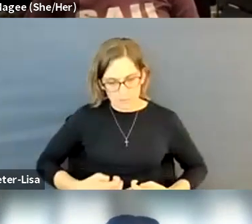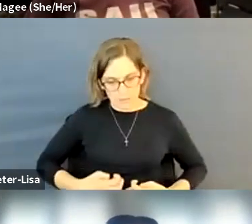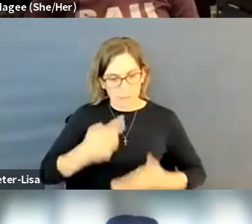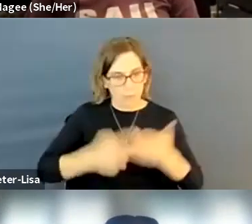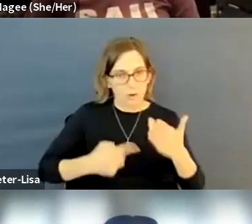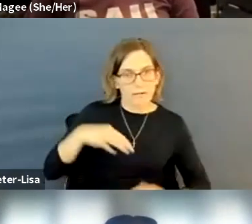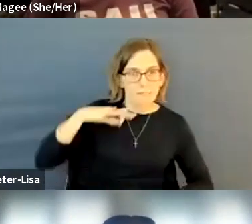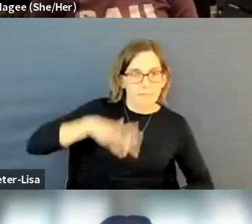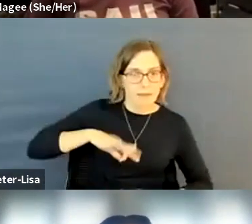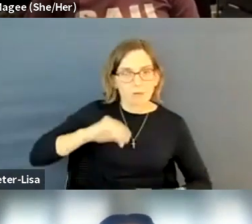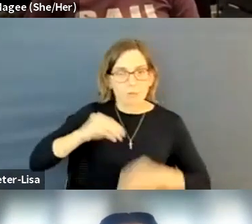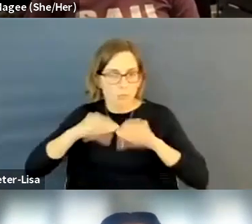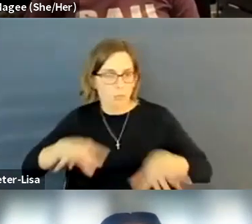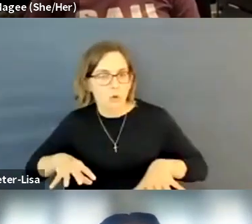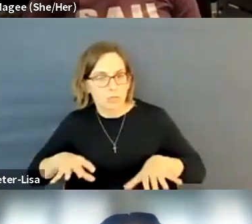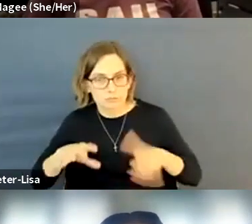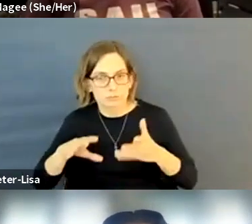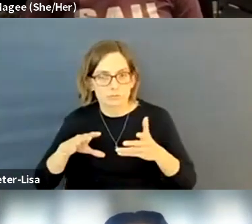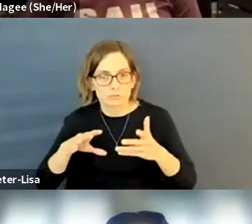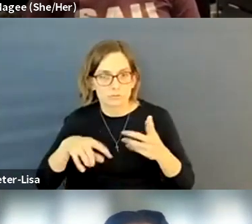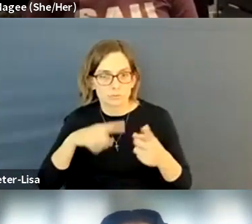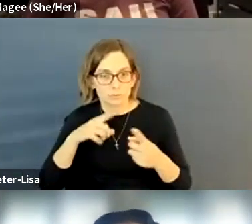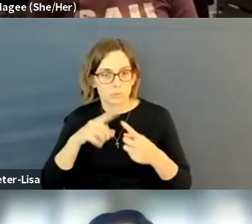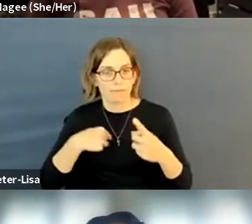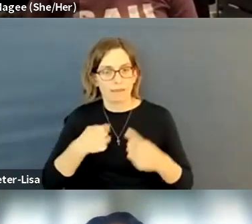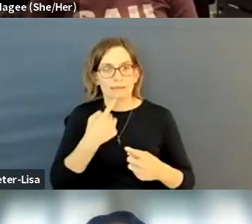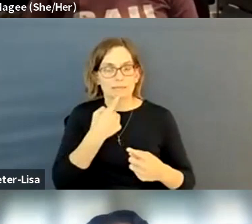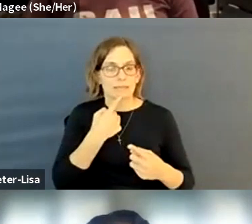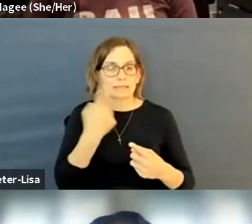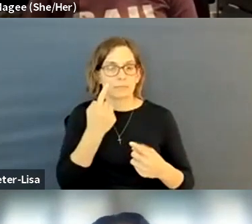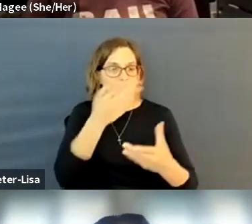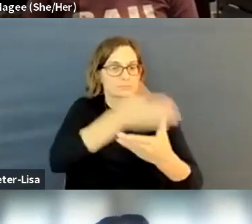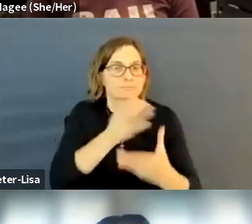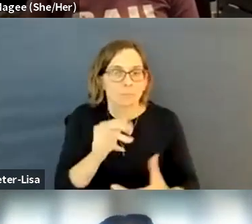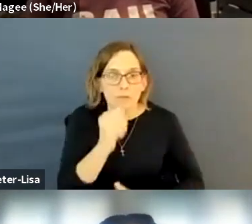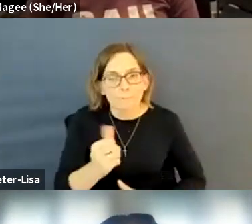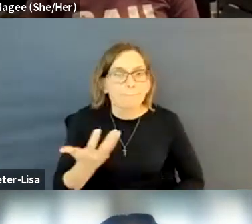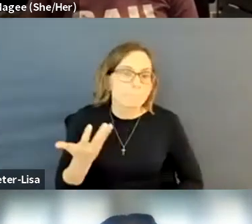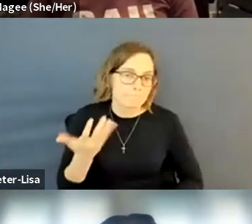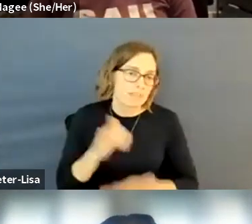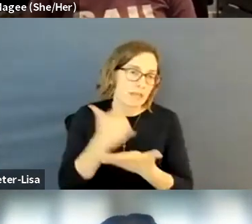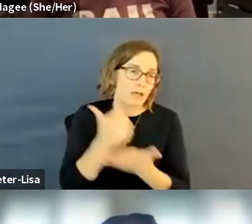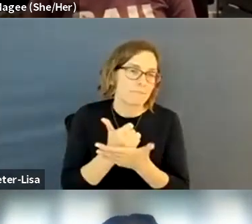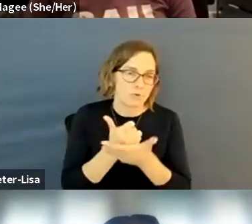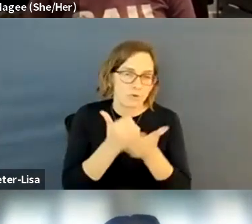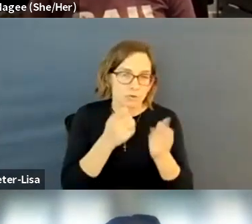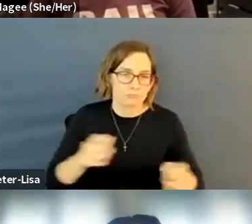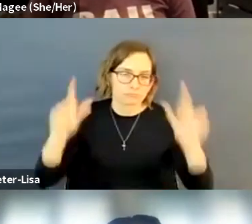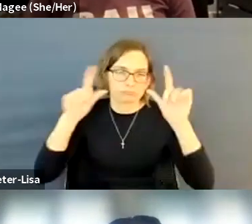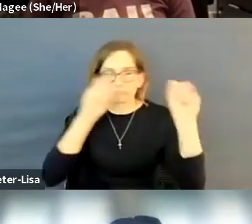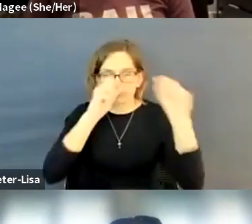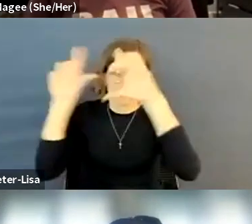what are we losing with what we are saying and the way we are intervening. It's a very helpful way of thinking. So thank you.